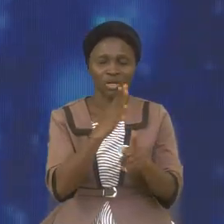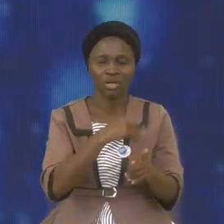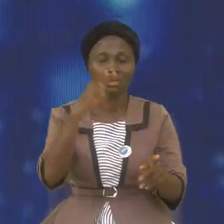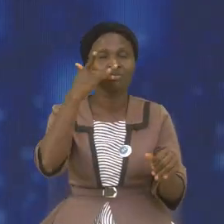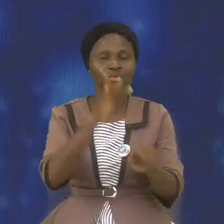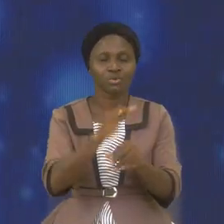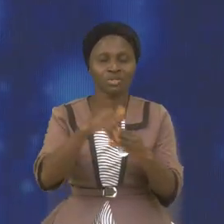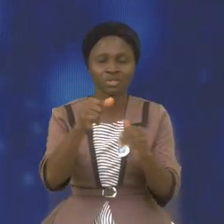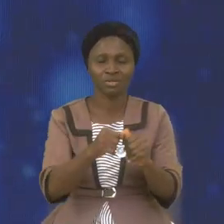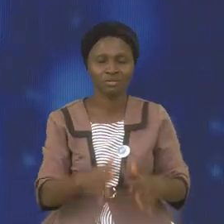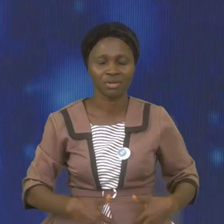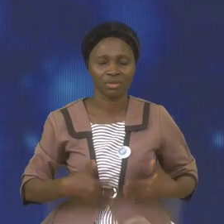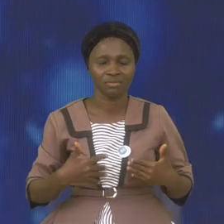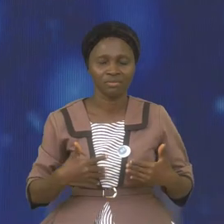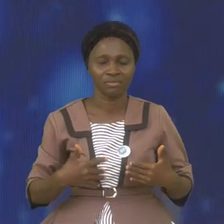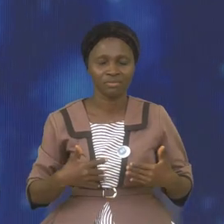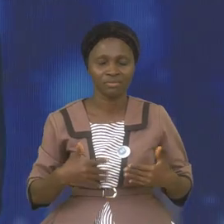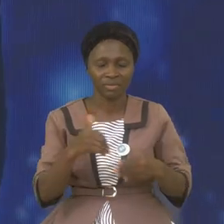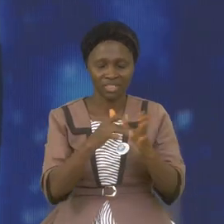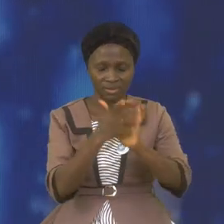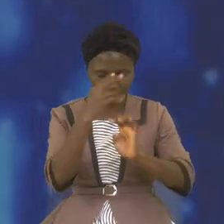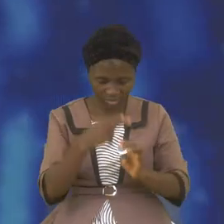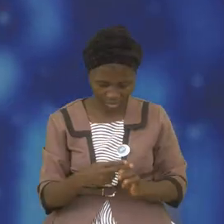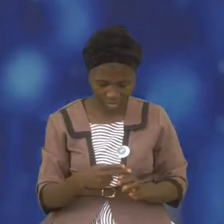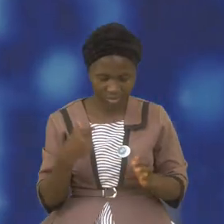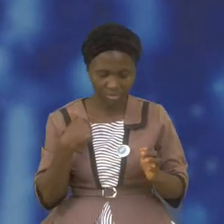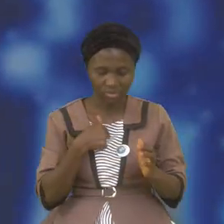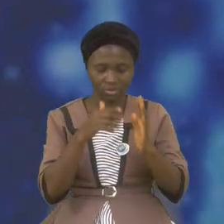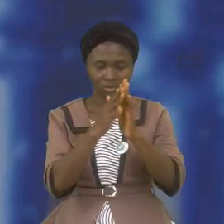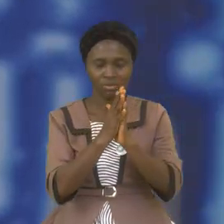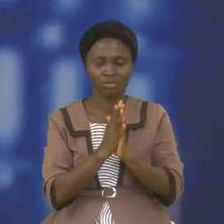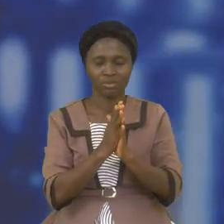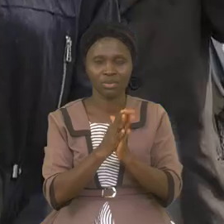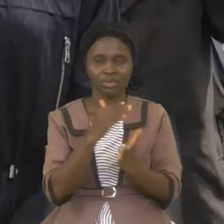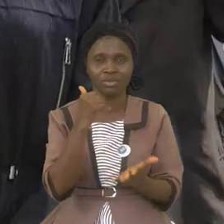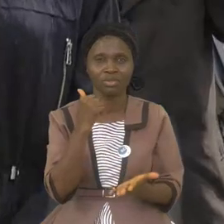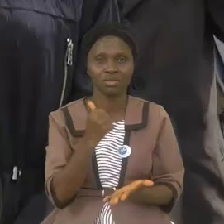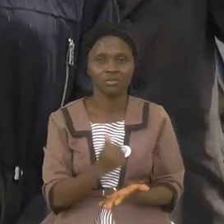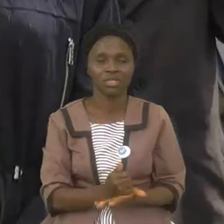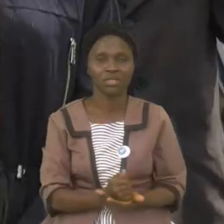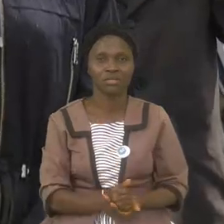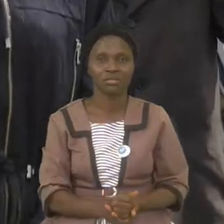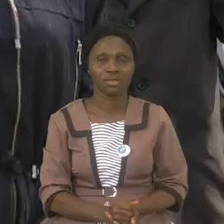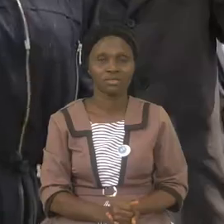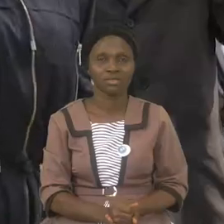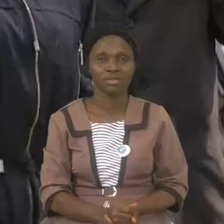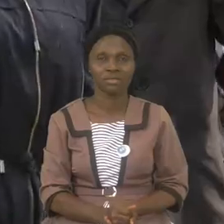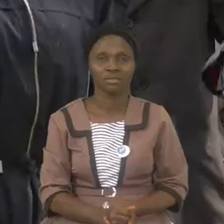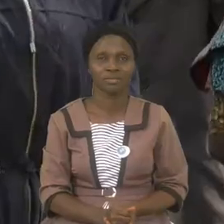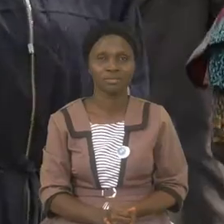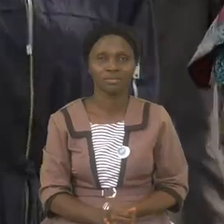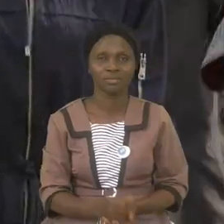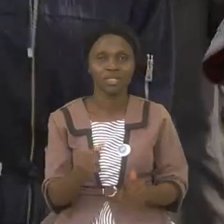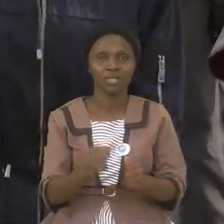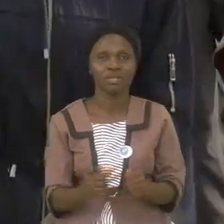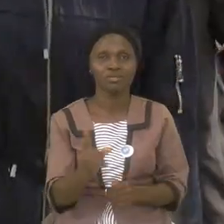every life. In Jesus' name, we pray. And everybody